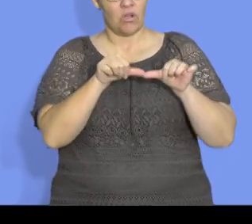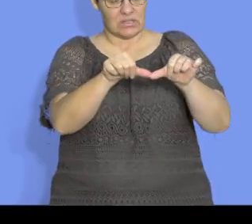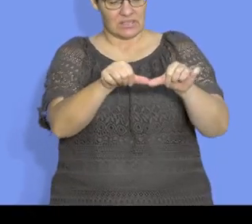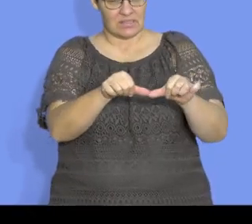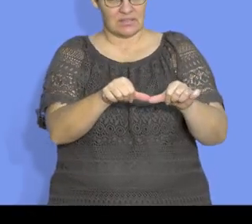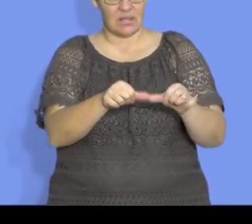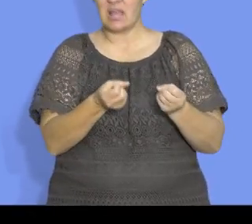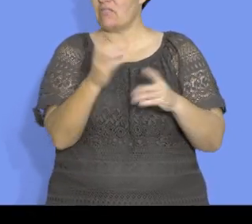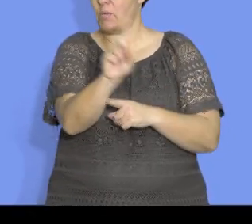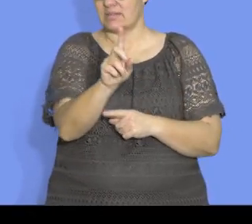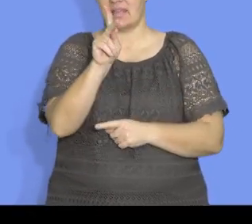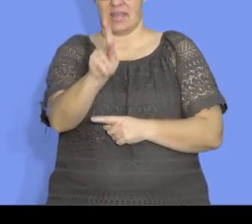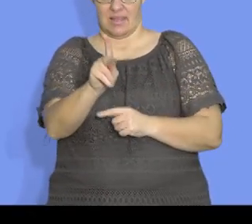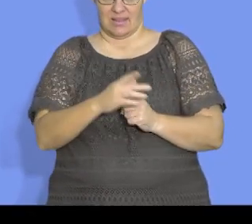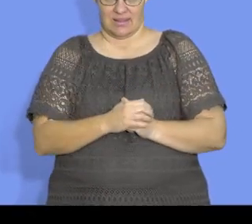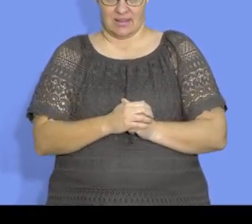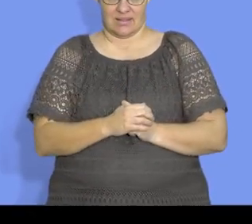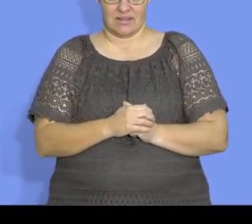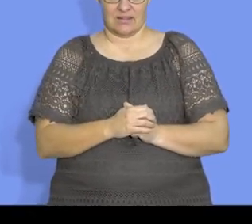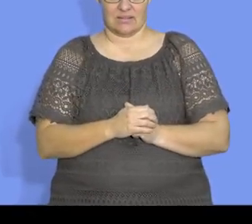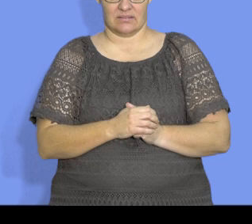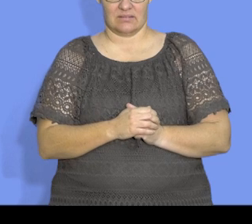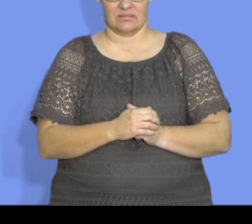letter K. So if we're